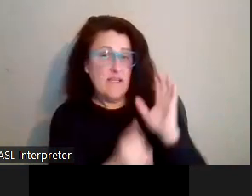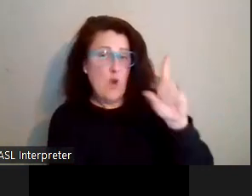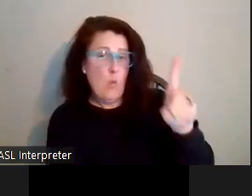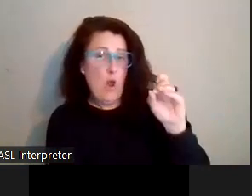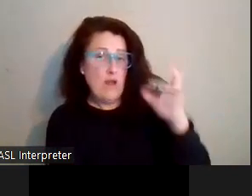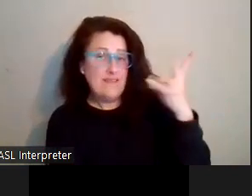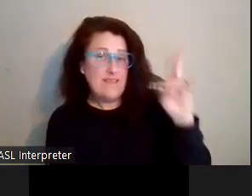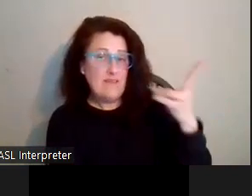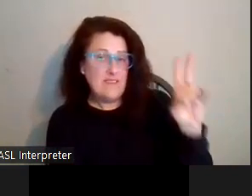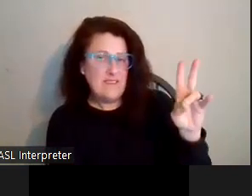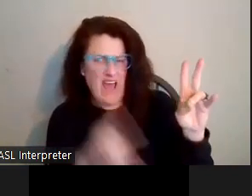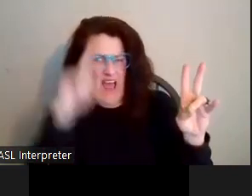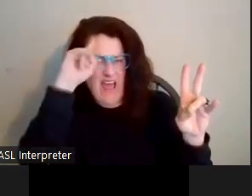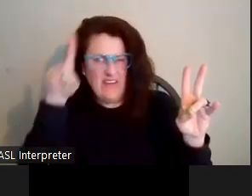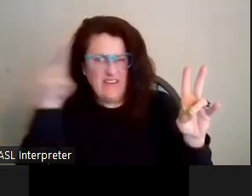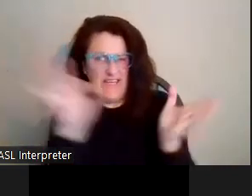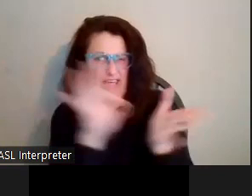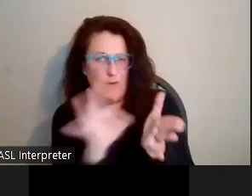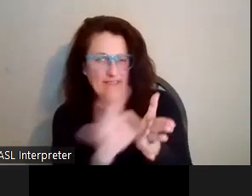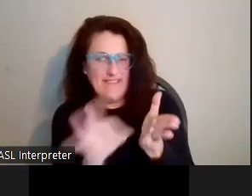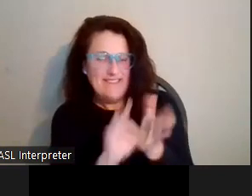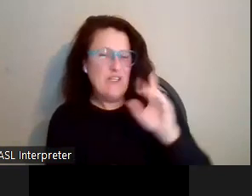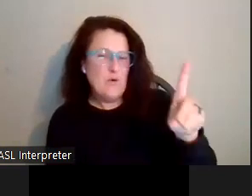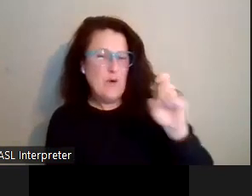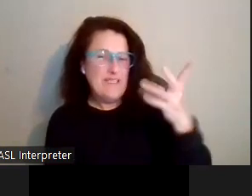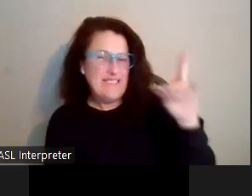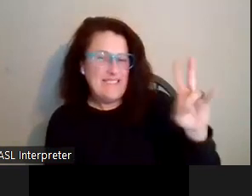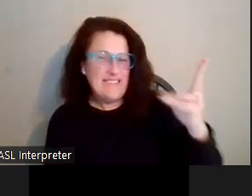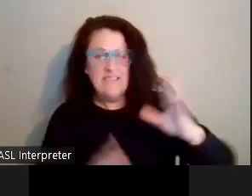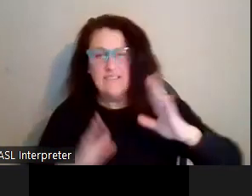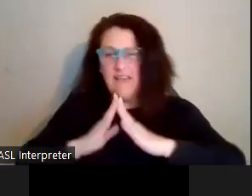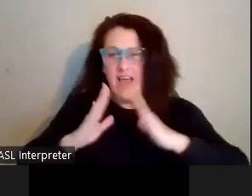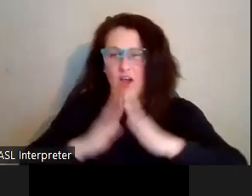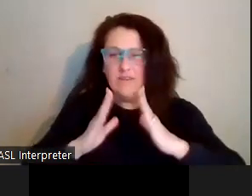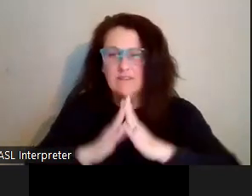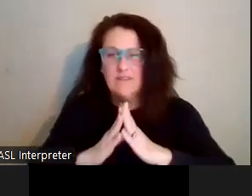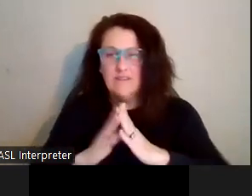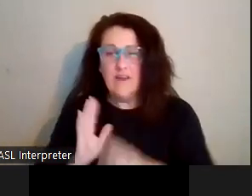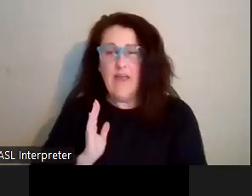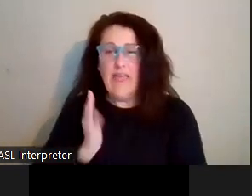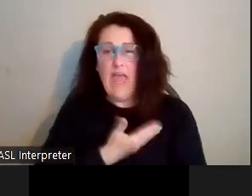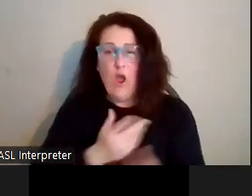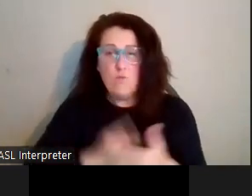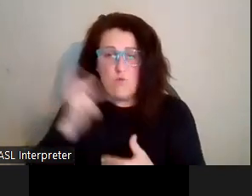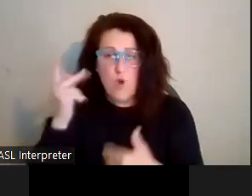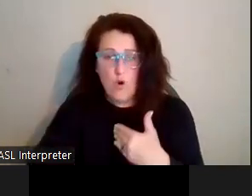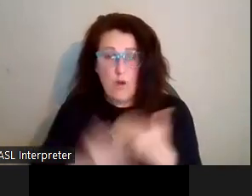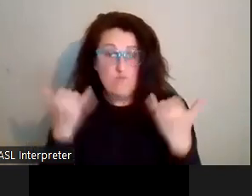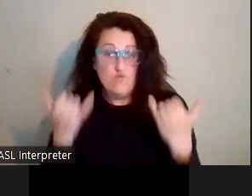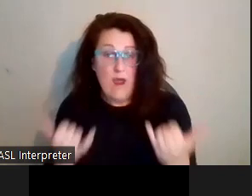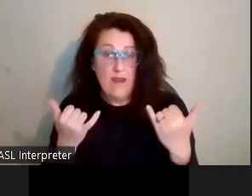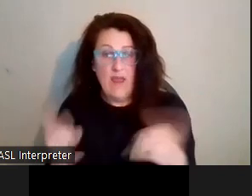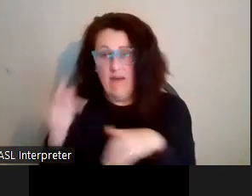117, I think Rebecca counted these for us, cities and towns where NextGen Careers is currently